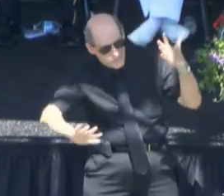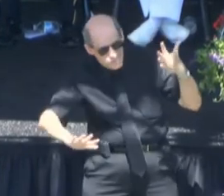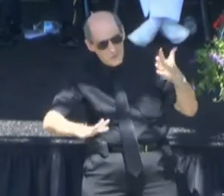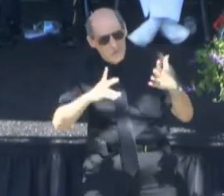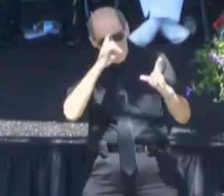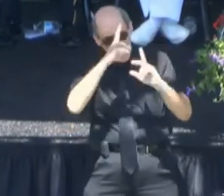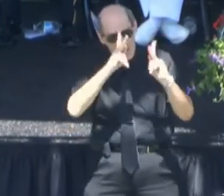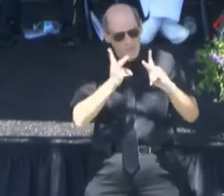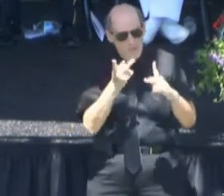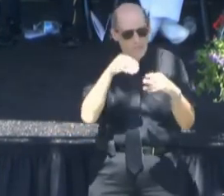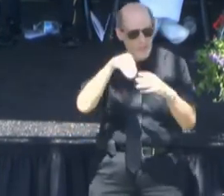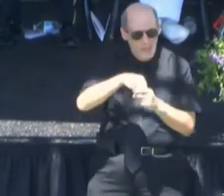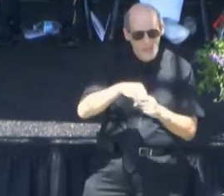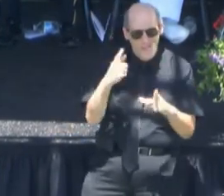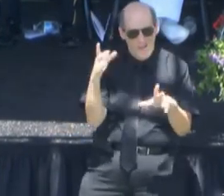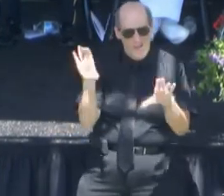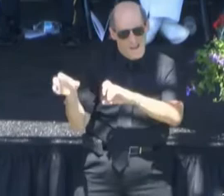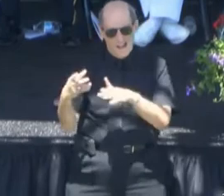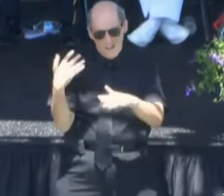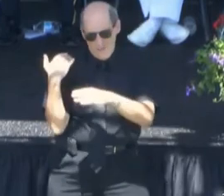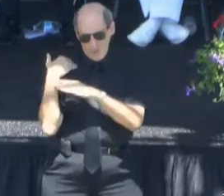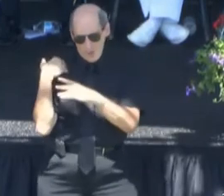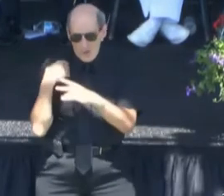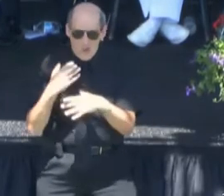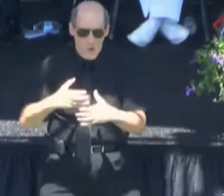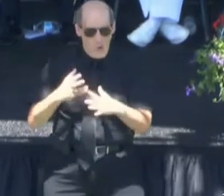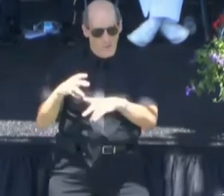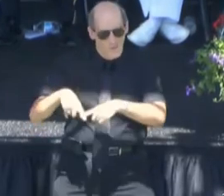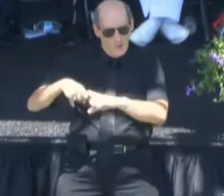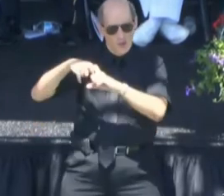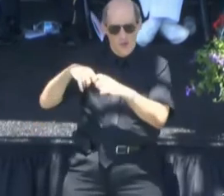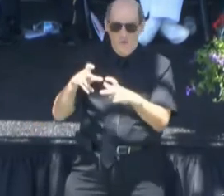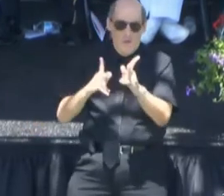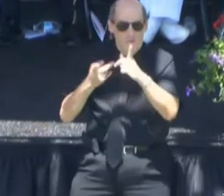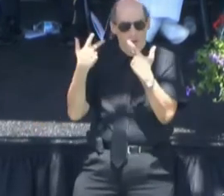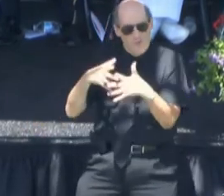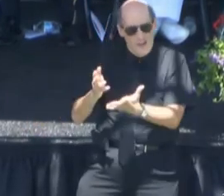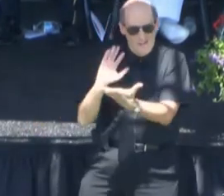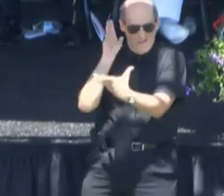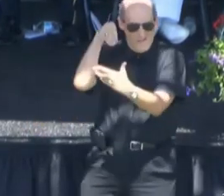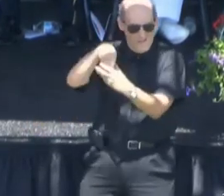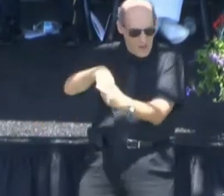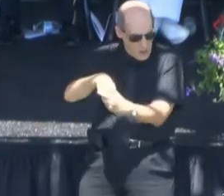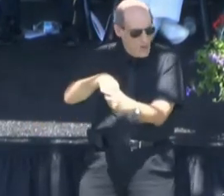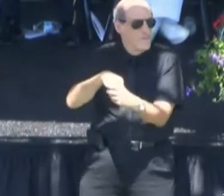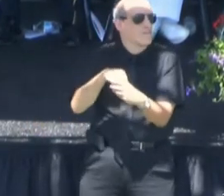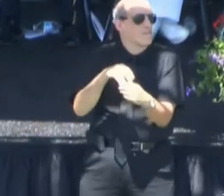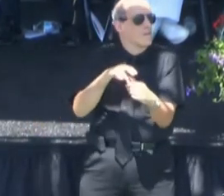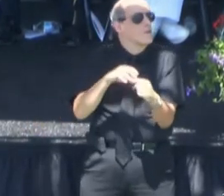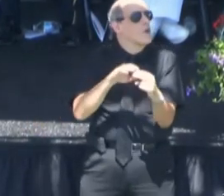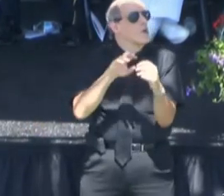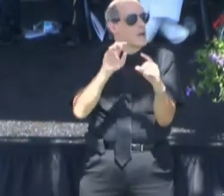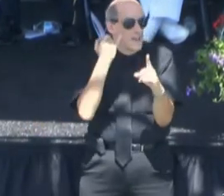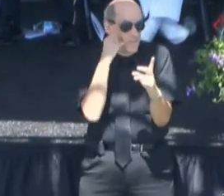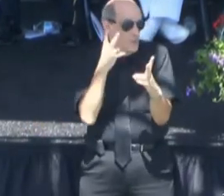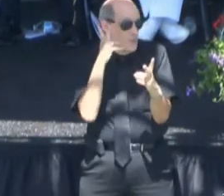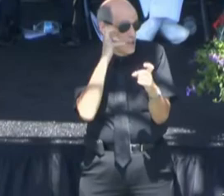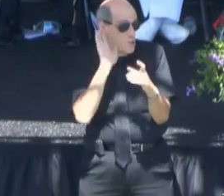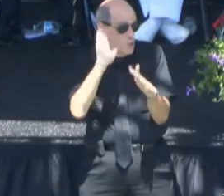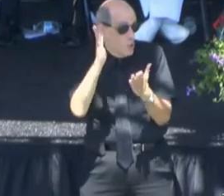in the reserves, as well as those who have served our nation in the military or merchant marine, we invite you to rise when your service song is played.